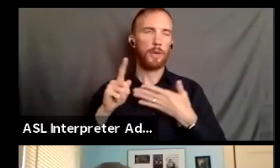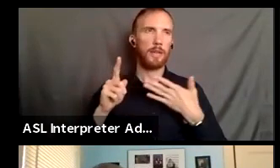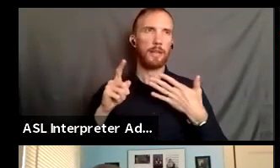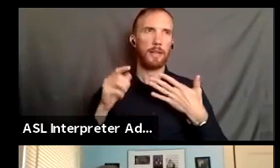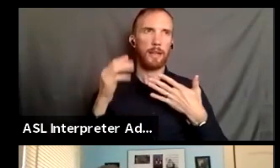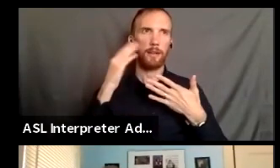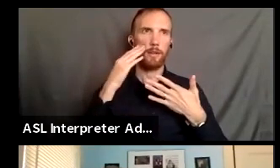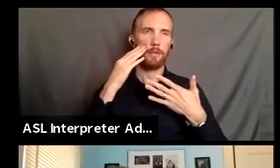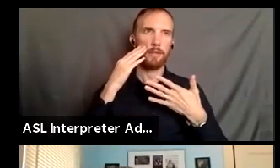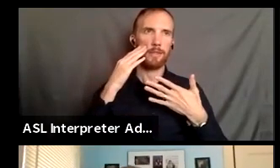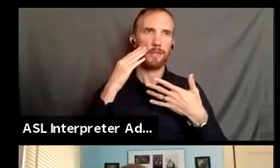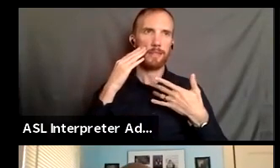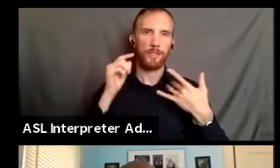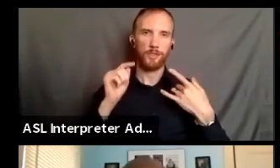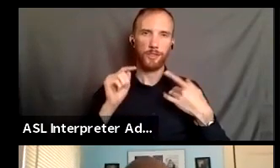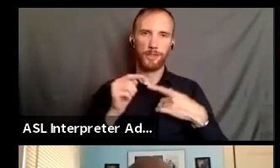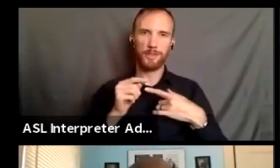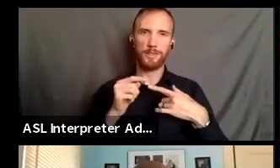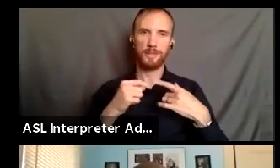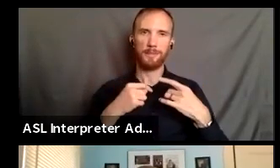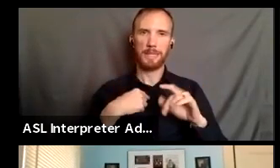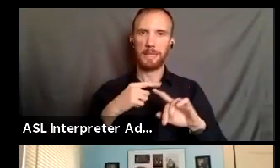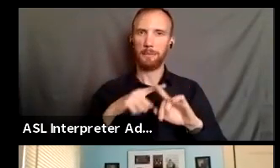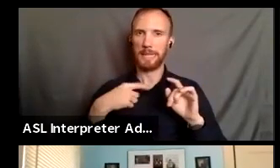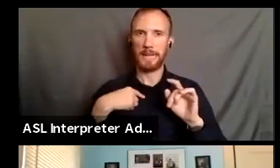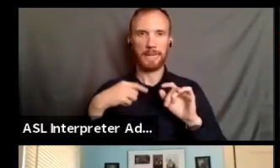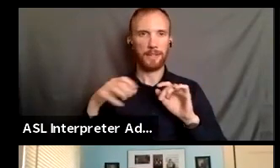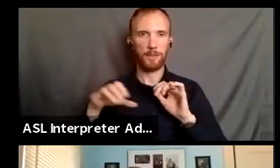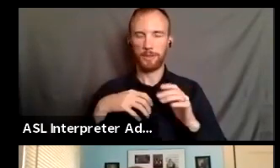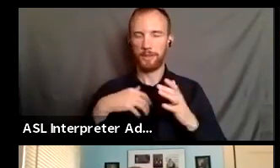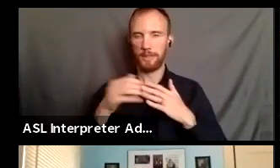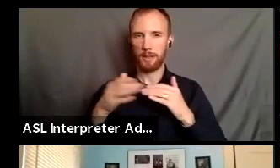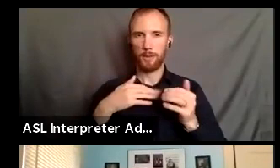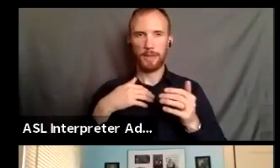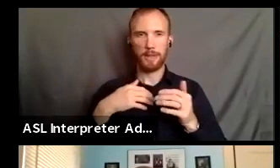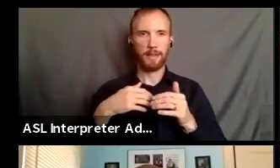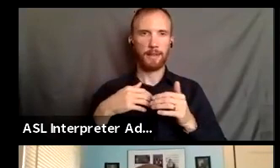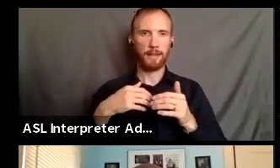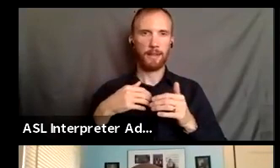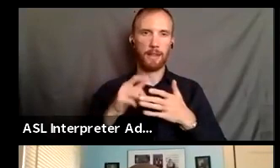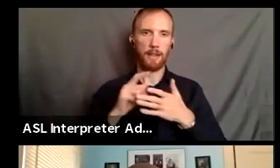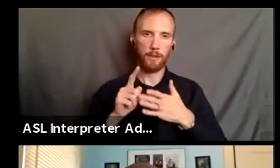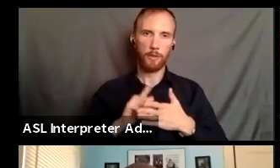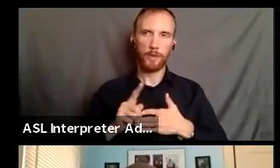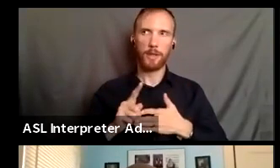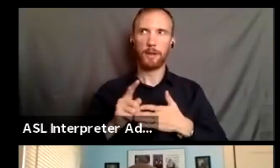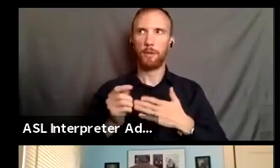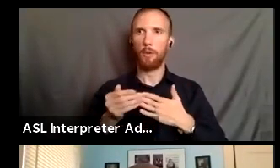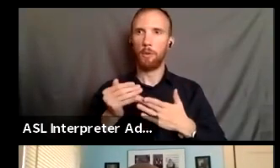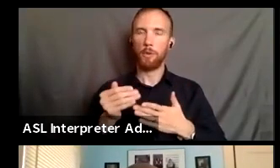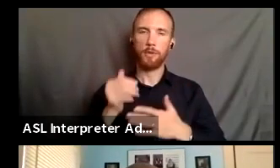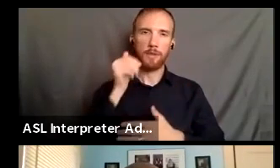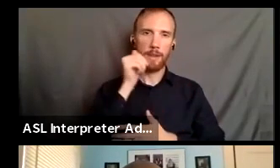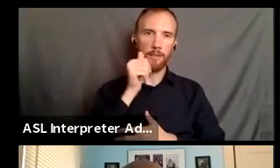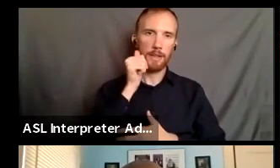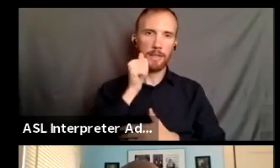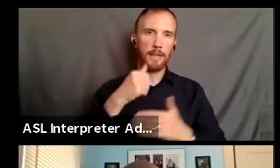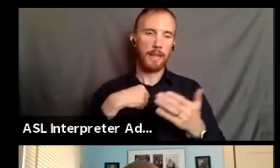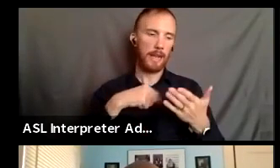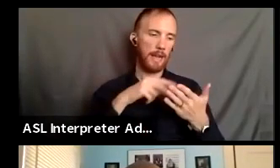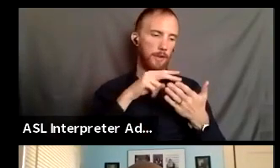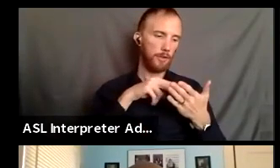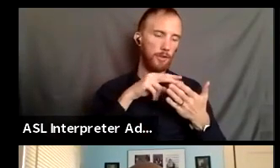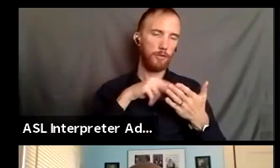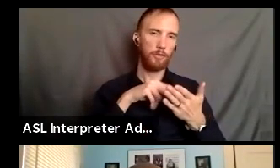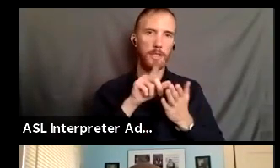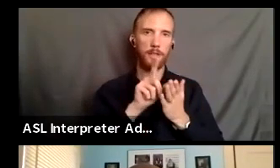anyway um because i have to know almost on a daily basis uh to read the paper and look at